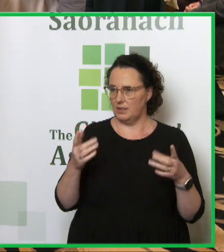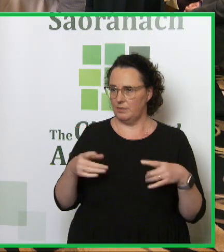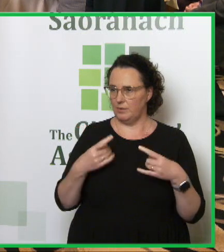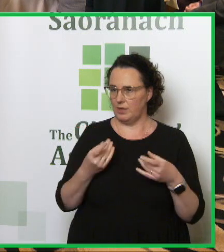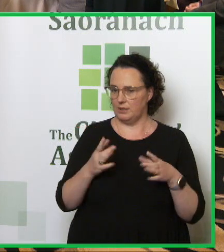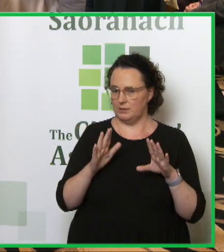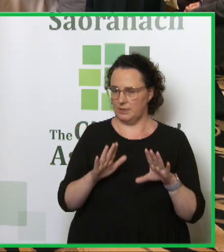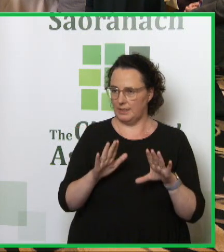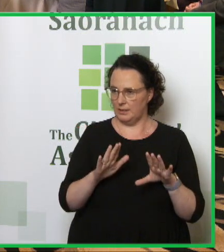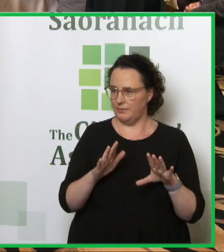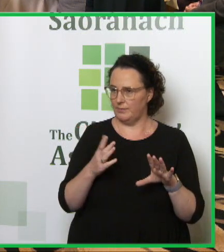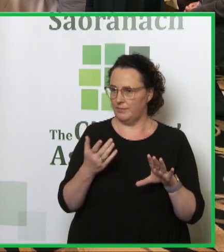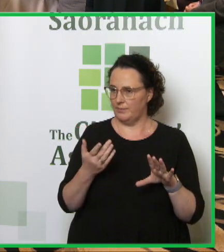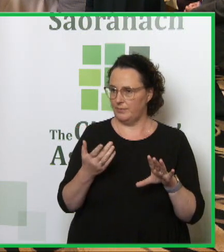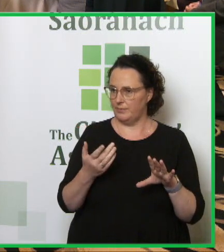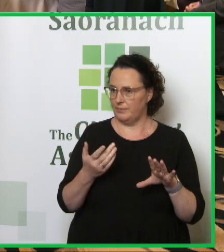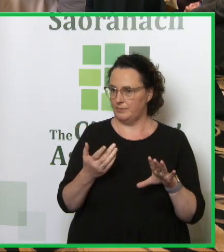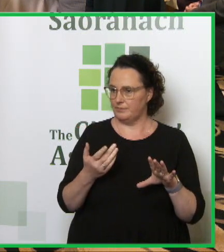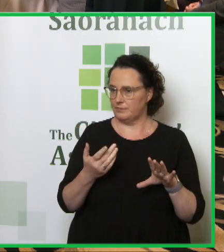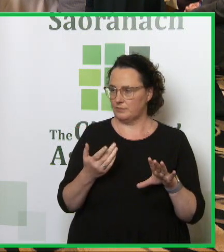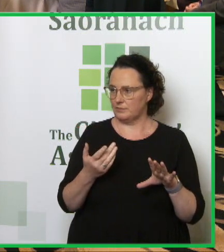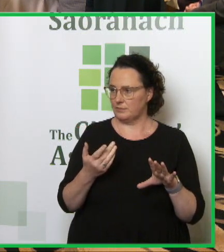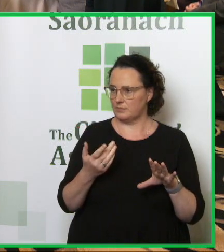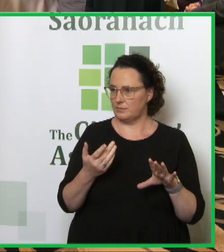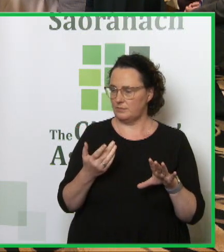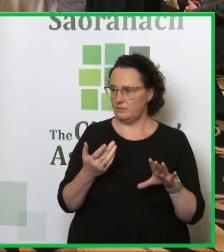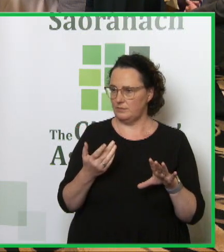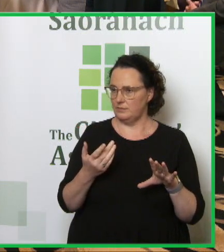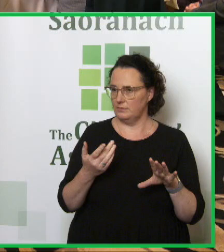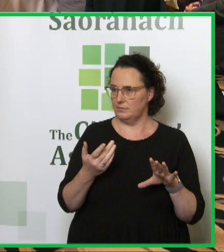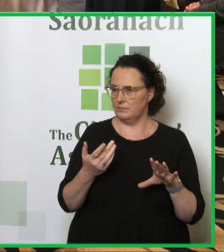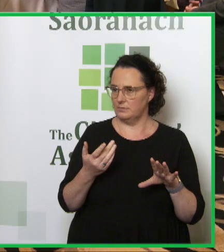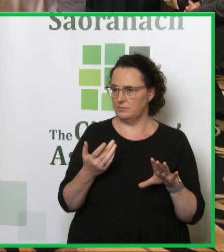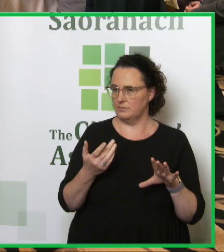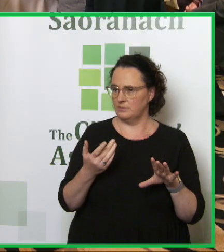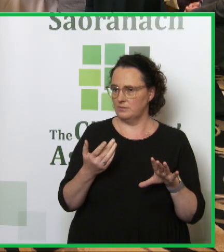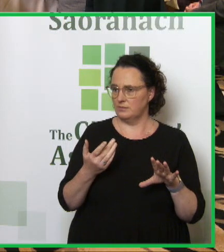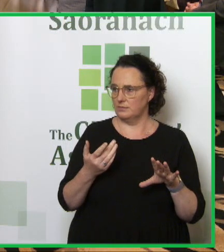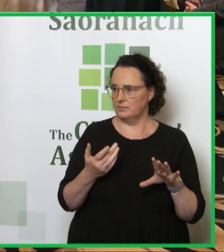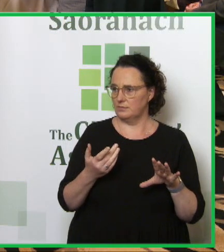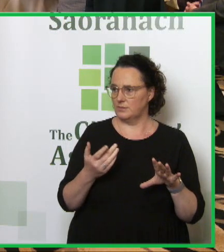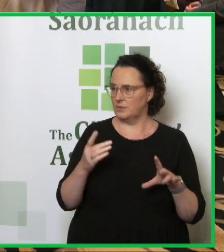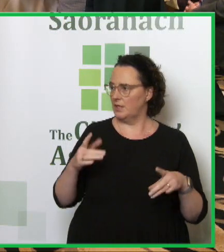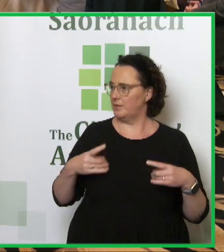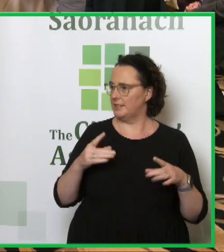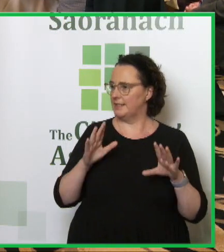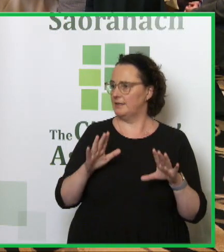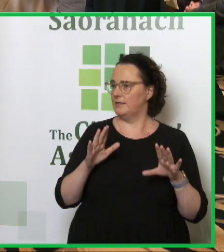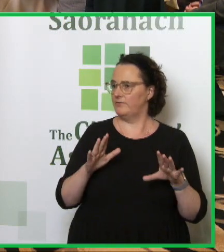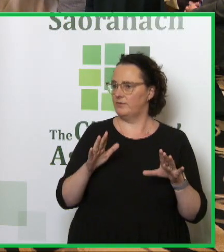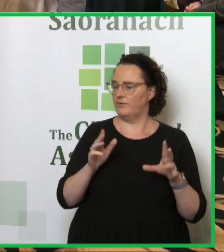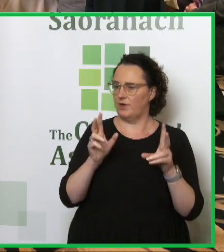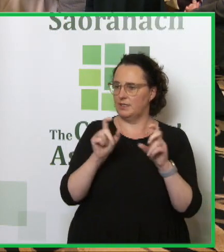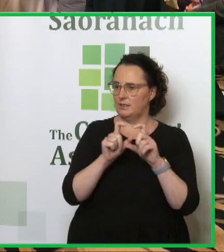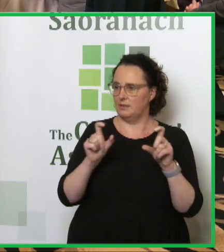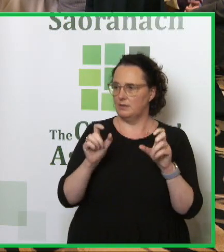to reflect something more passive? Is everybody happy where it stands? Just quick show of hands. 3.5 with the change we go. Okay,